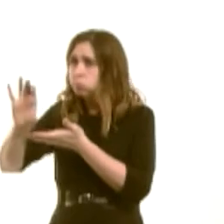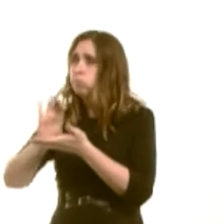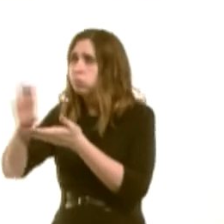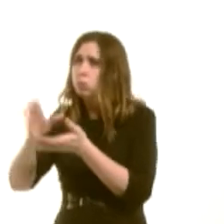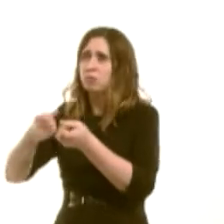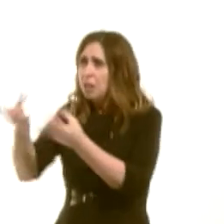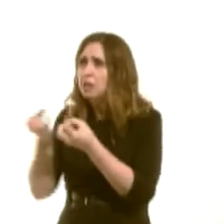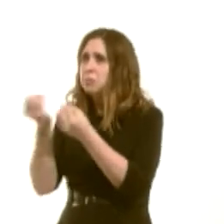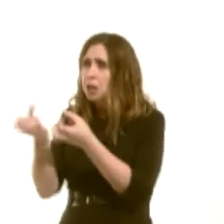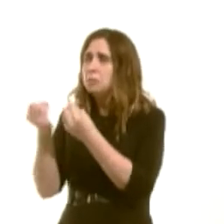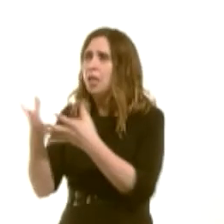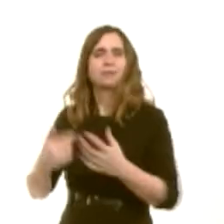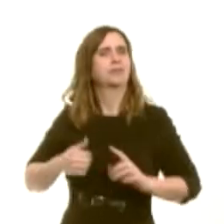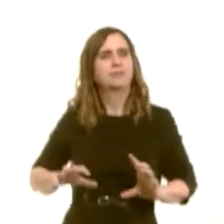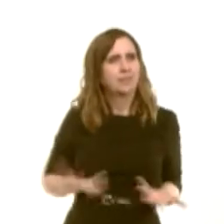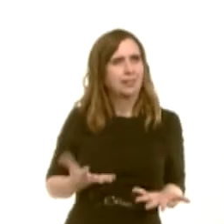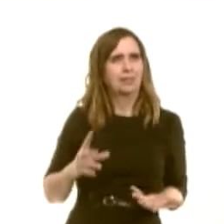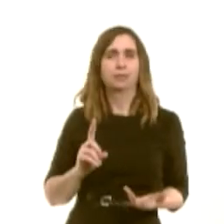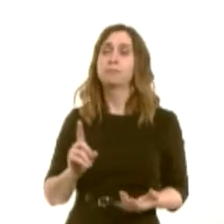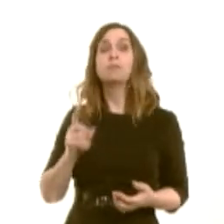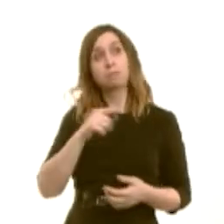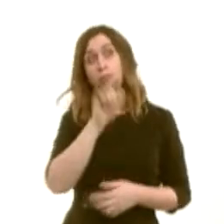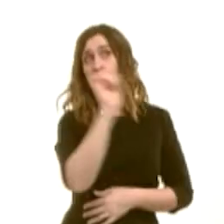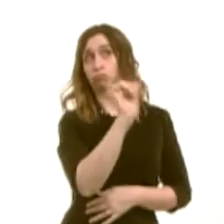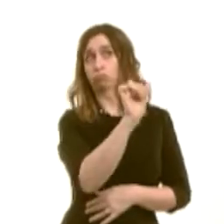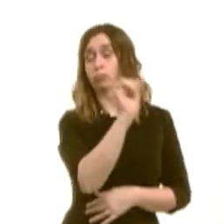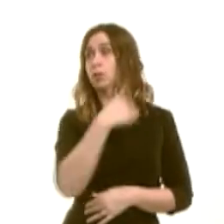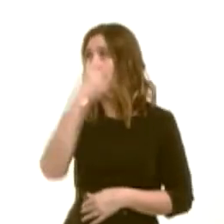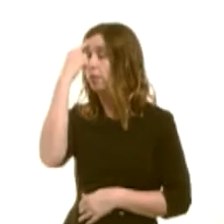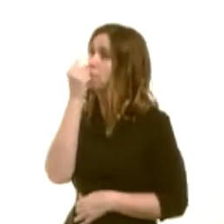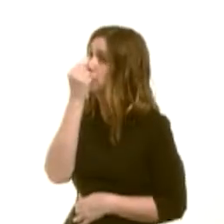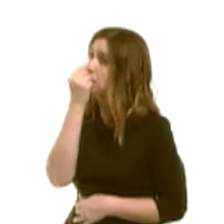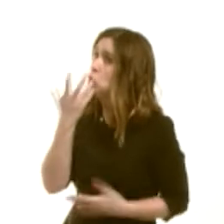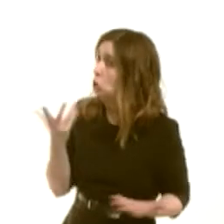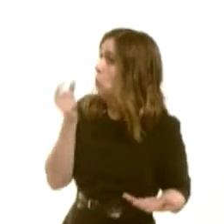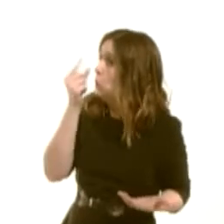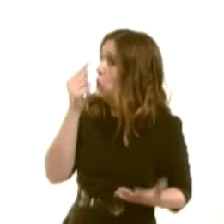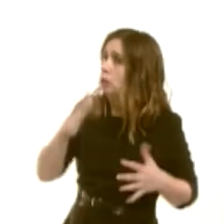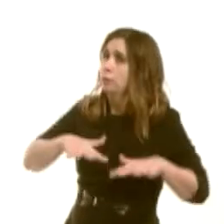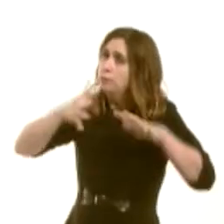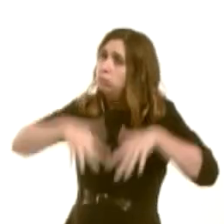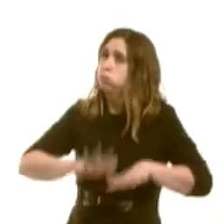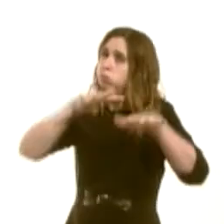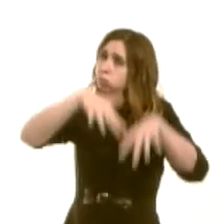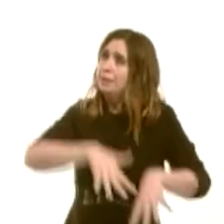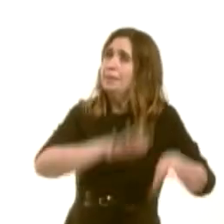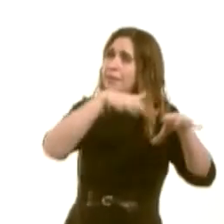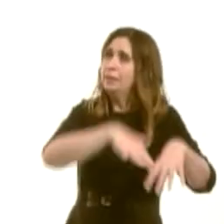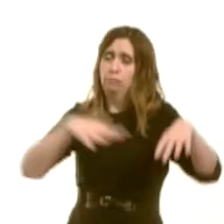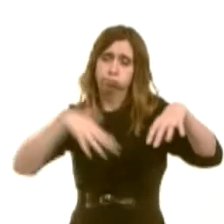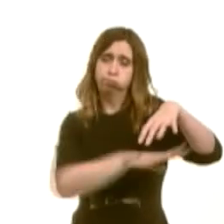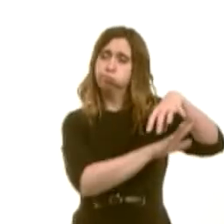put more money on the table in the way that we have not. But I take his point. I think that there's great potential for tidal energy in Wales.